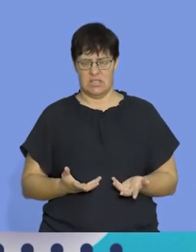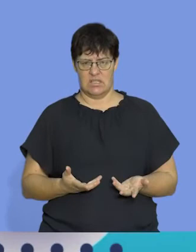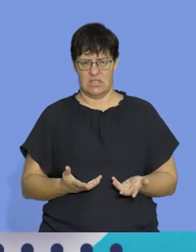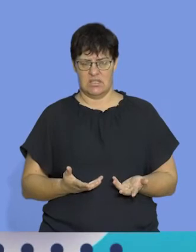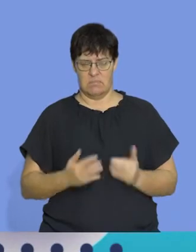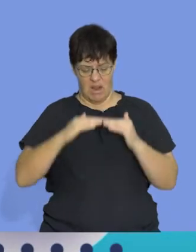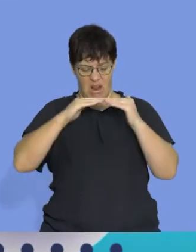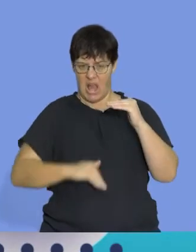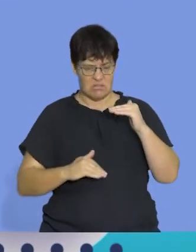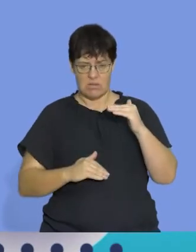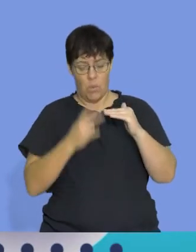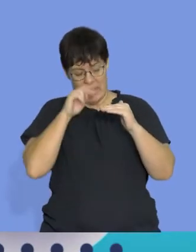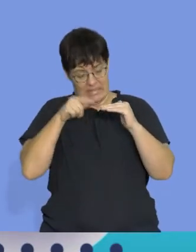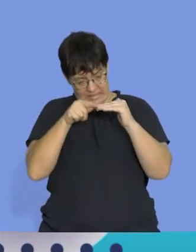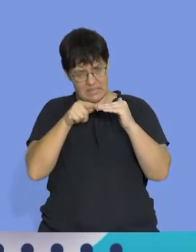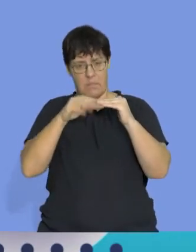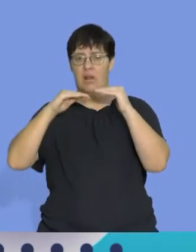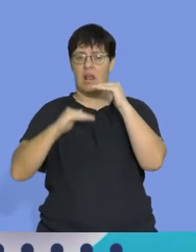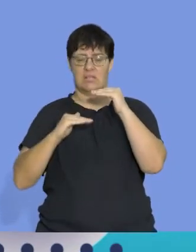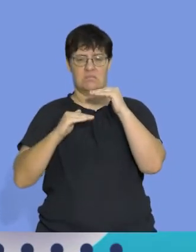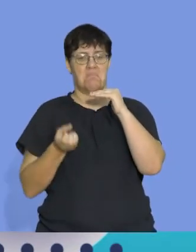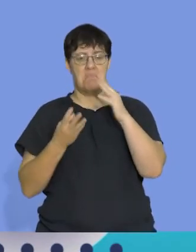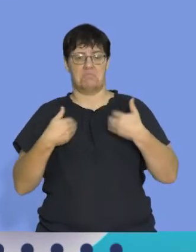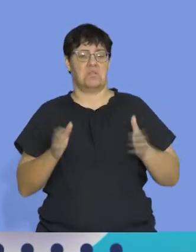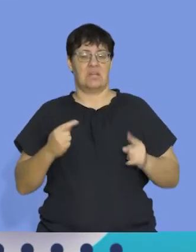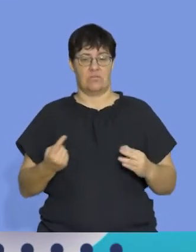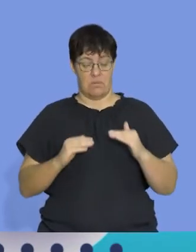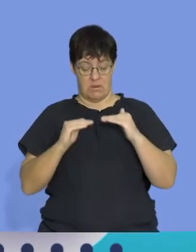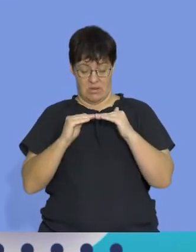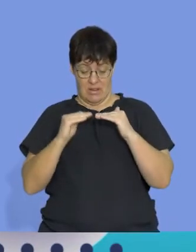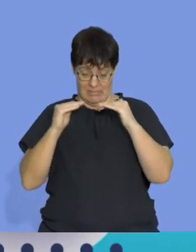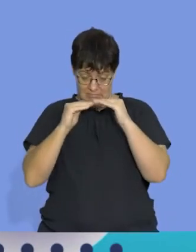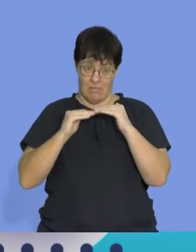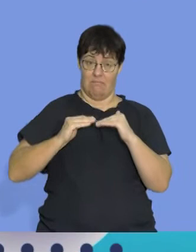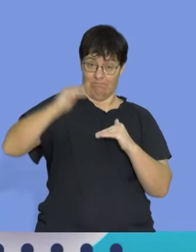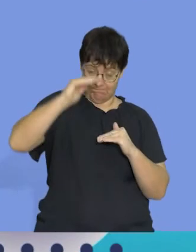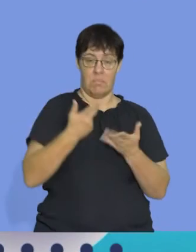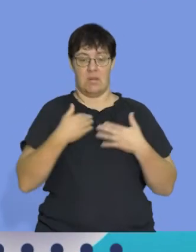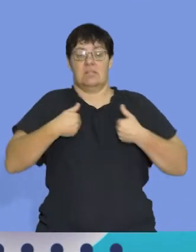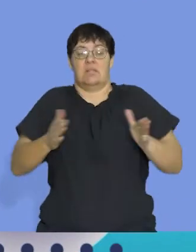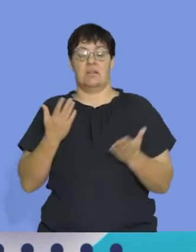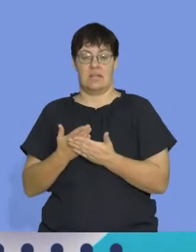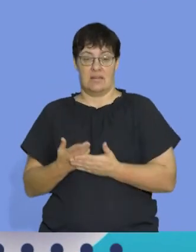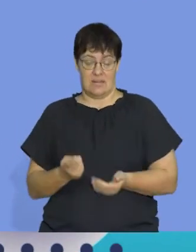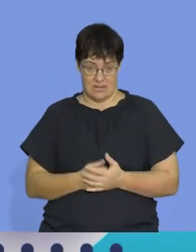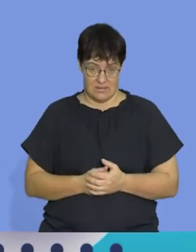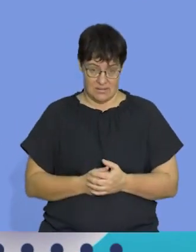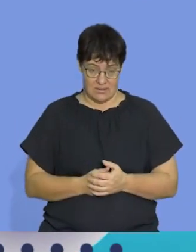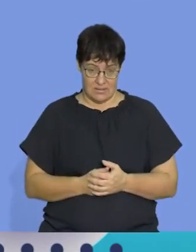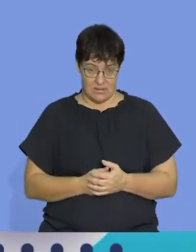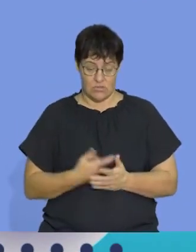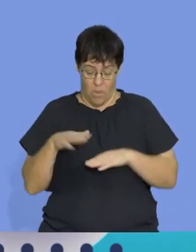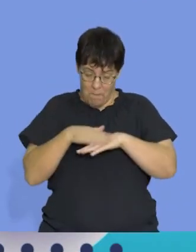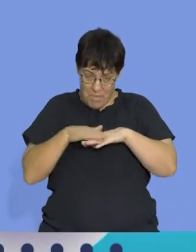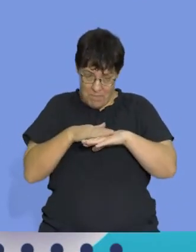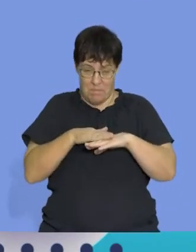to or greater than 50 kilojoules of energy will actually start that reaction. So that's the emphasis is on the minimum, which